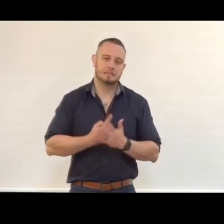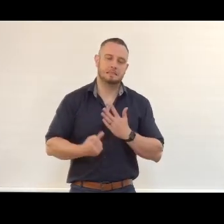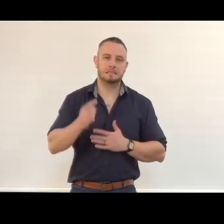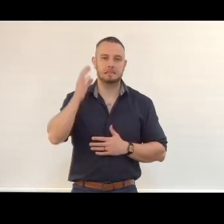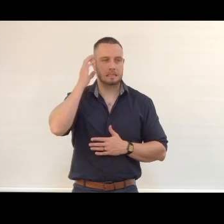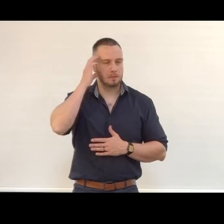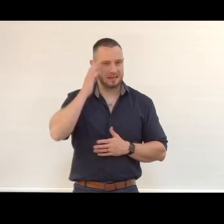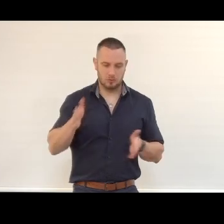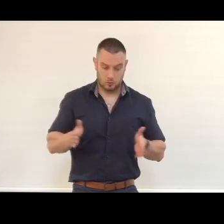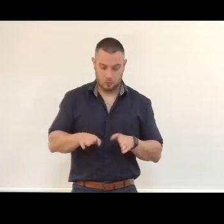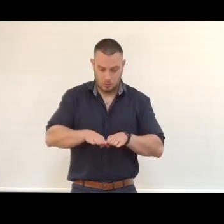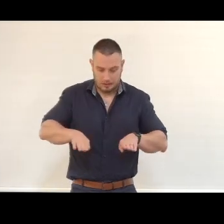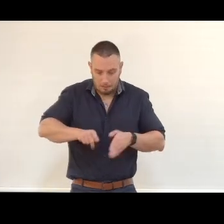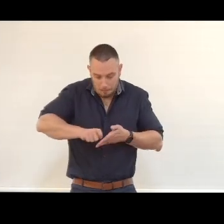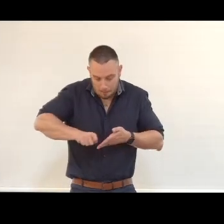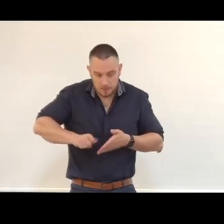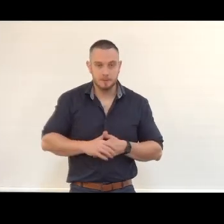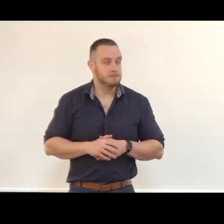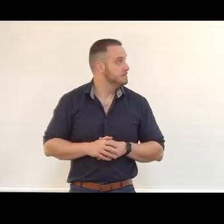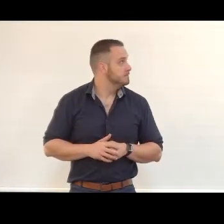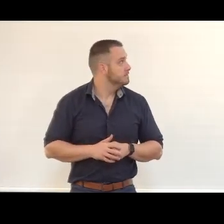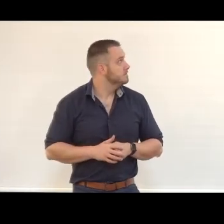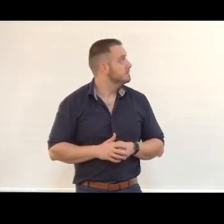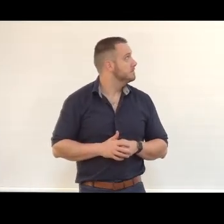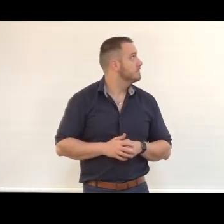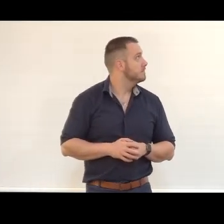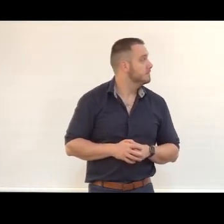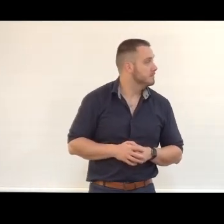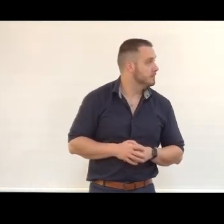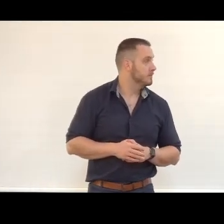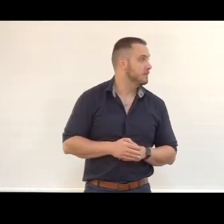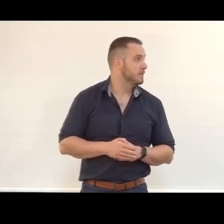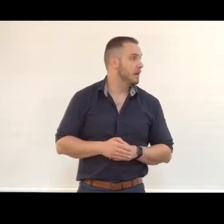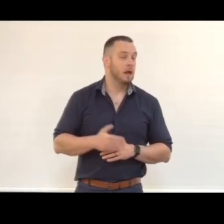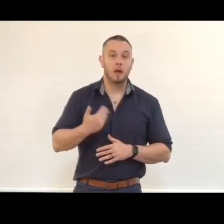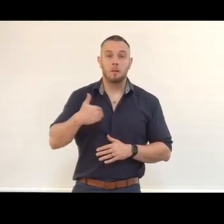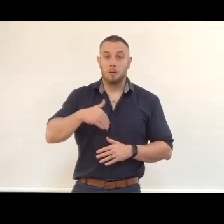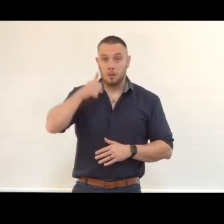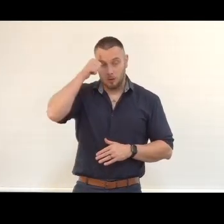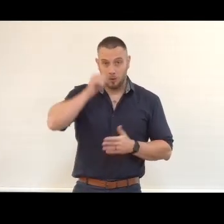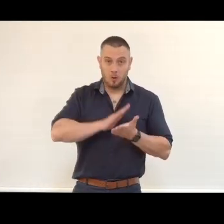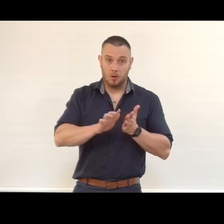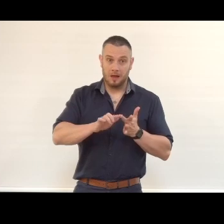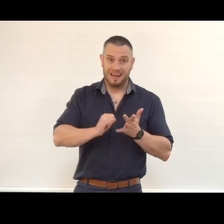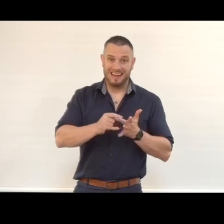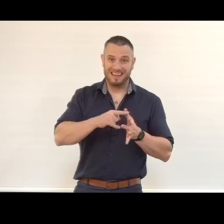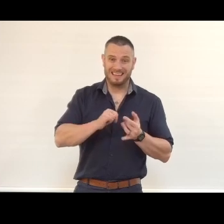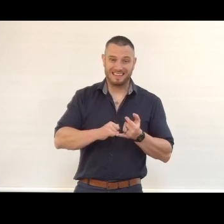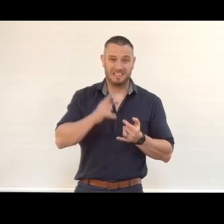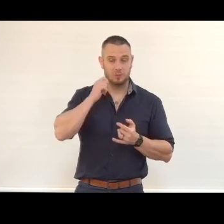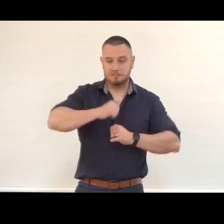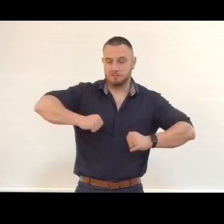very small desk, very, very small cupboard. And people who did a high seas mission will definitely know that you hit at least your